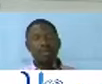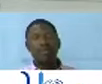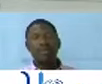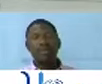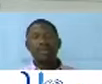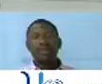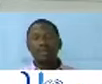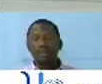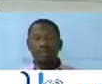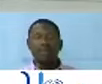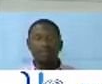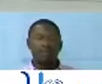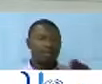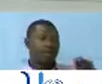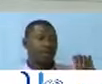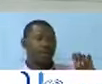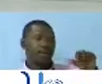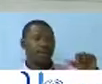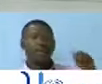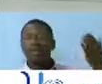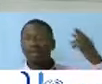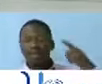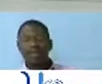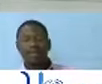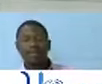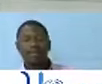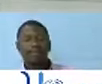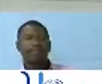director of NIA at the time,